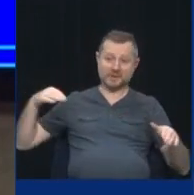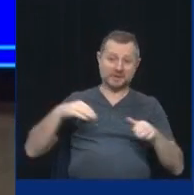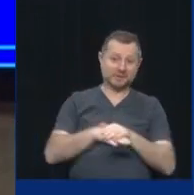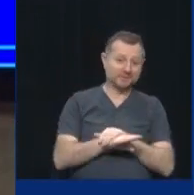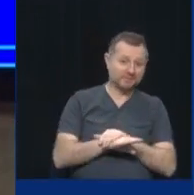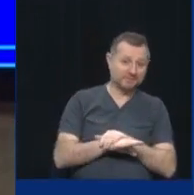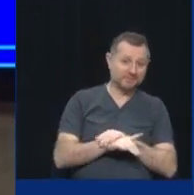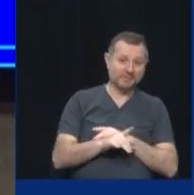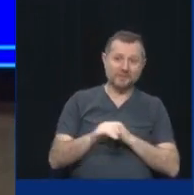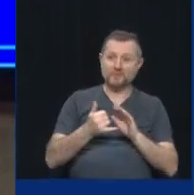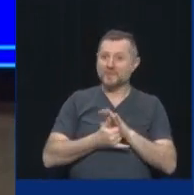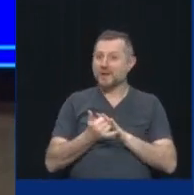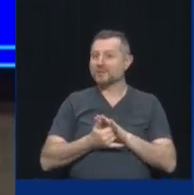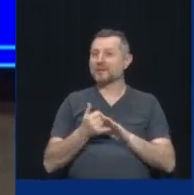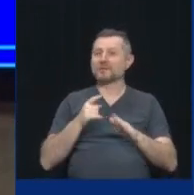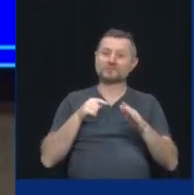River.